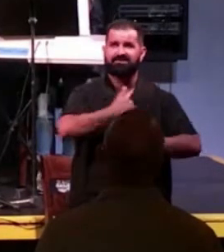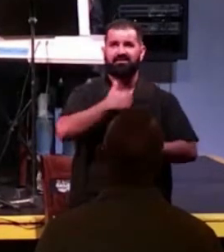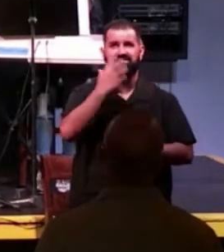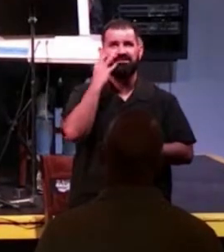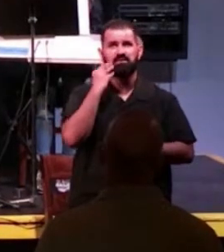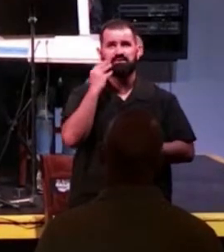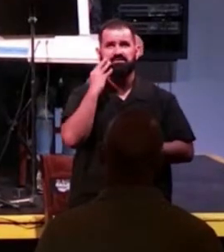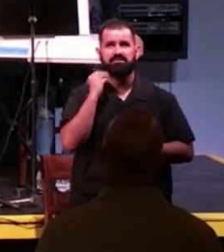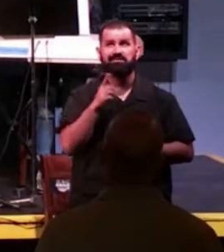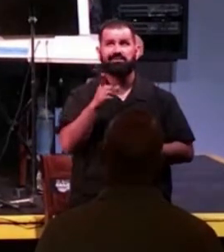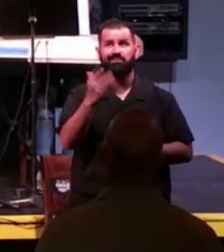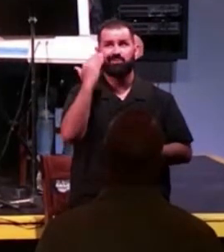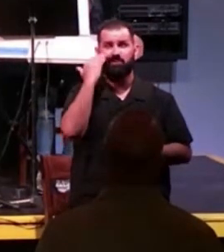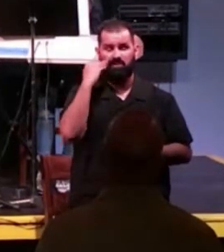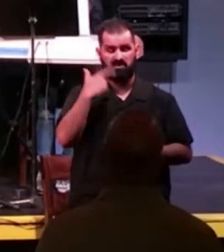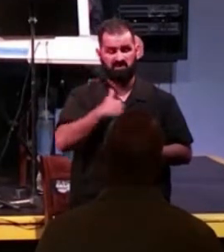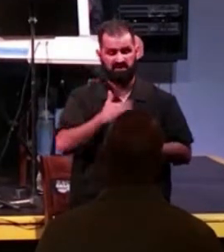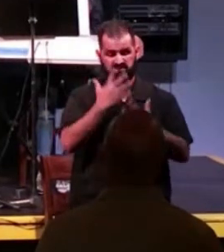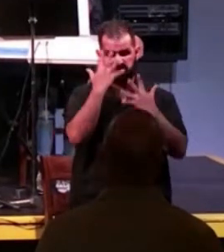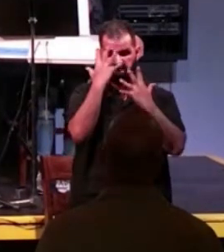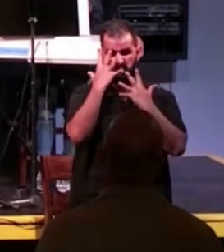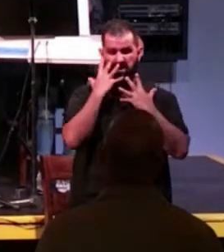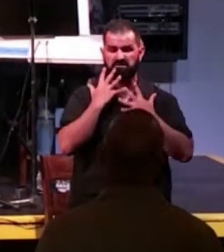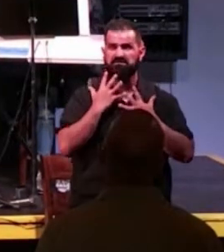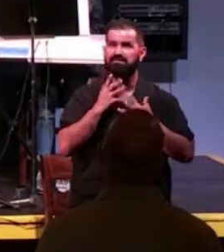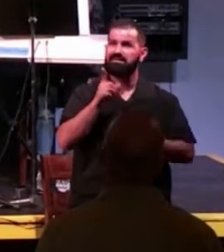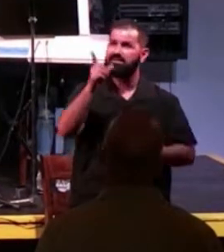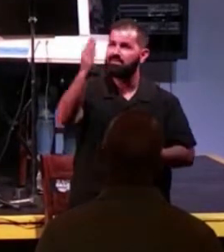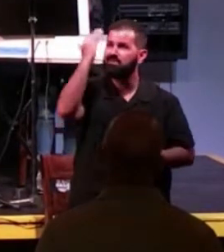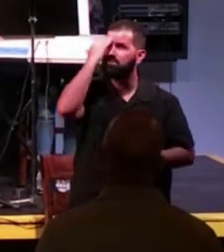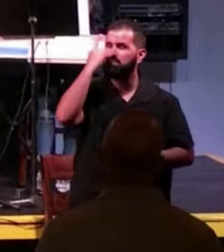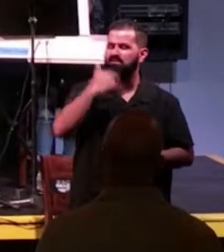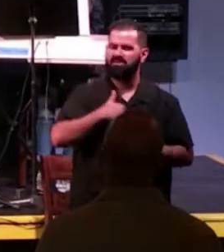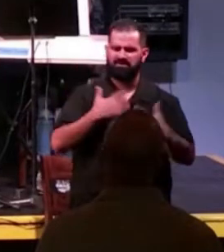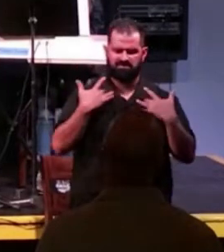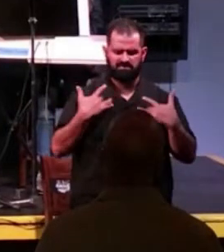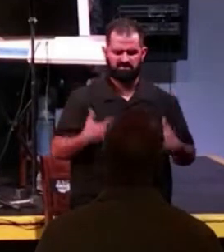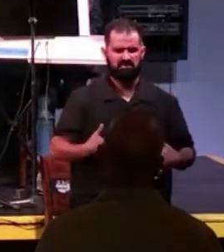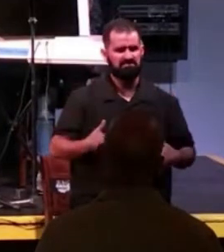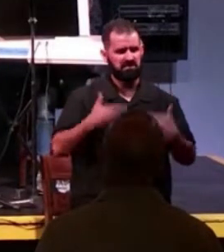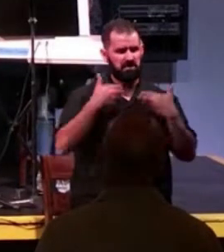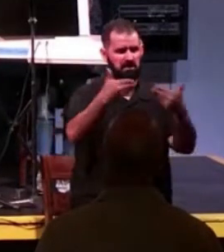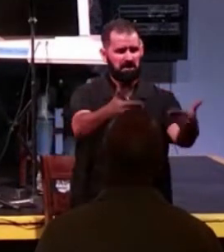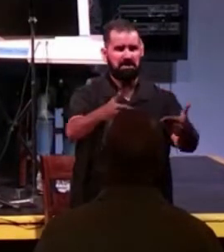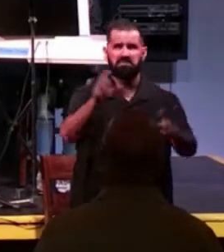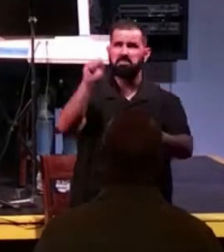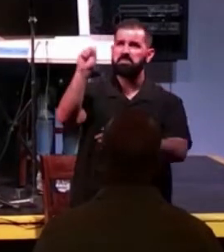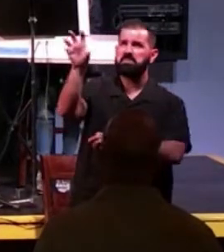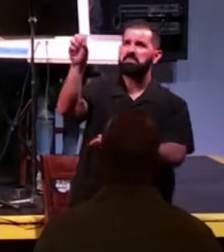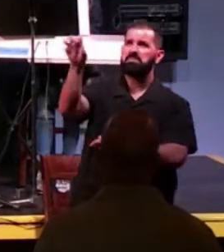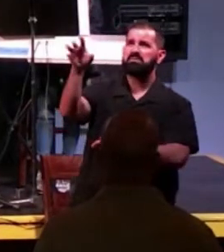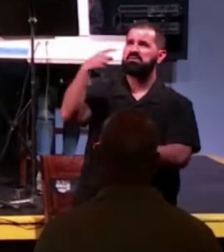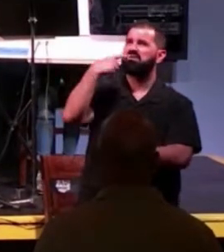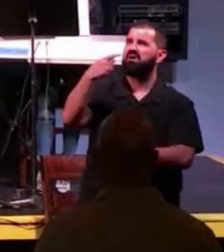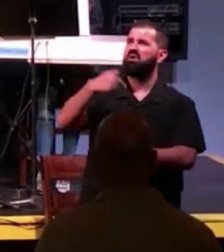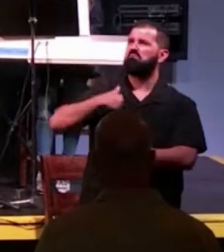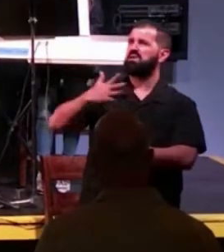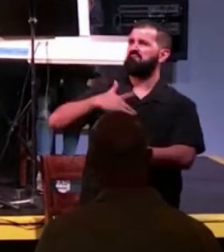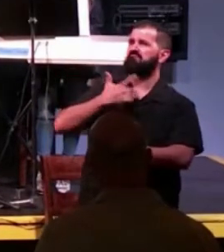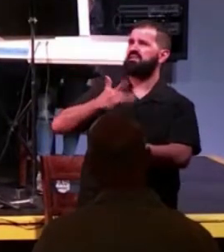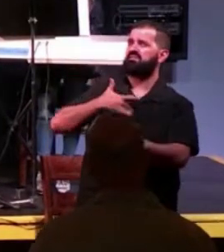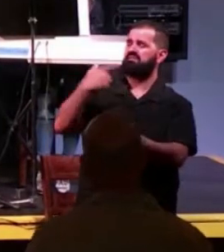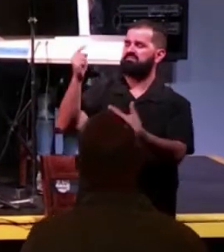You know that I'm sad. You know that I'm discouraged. Tell God right now what you're feeling.